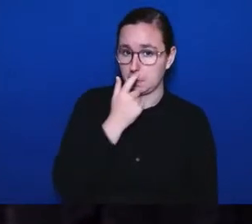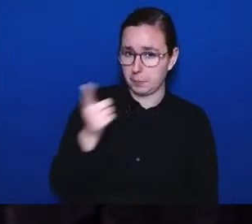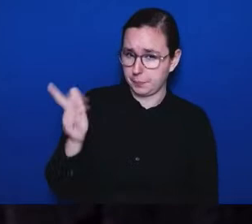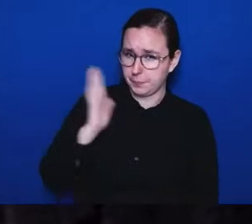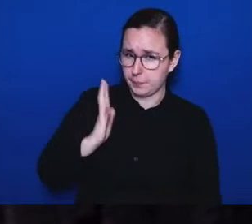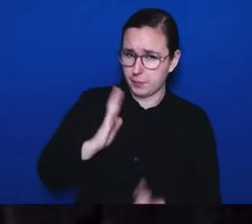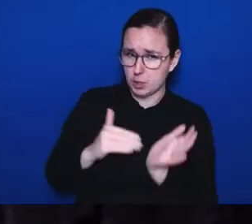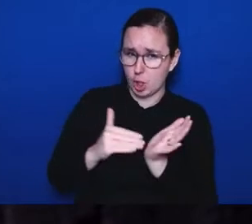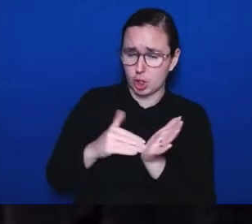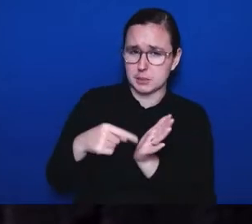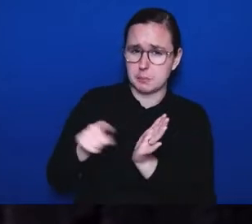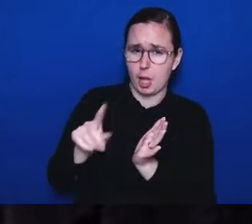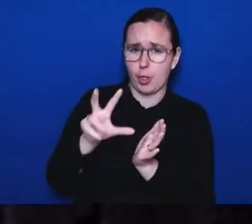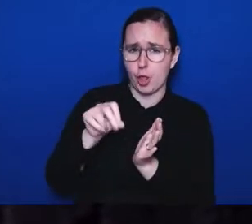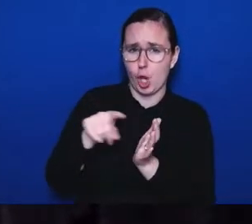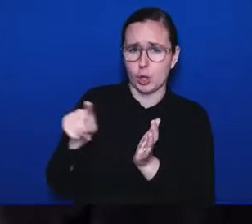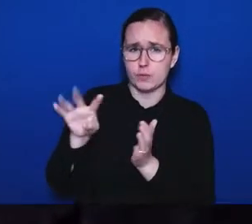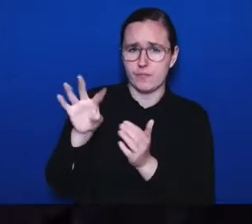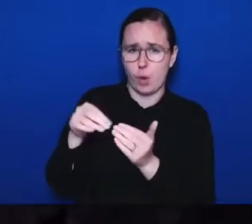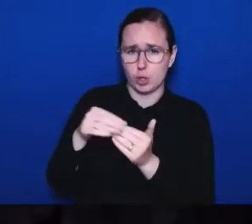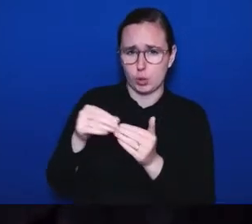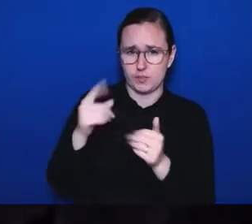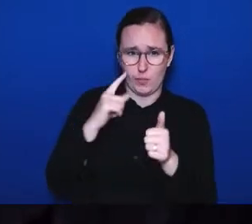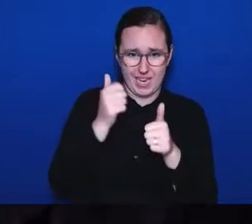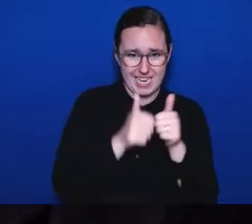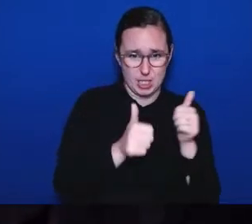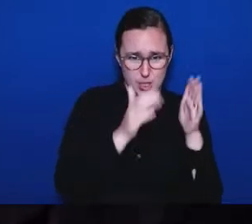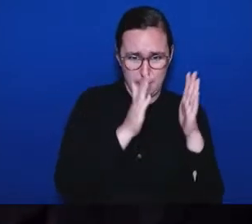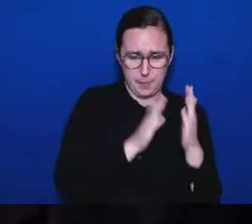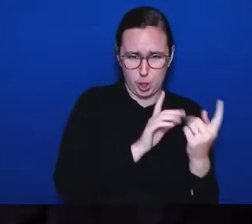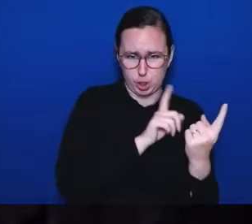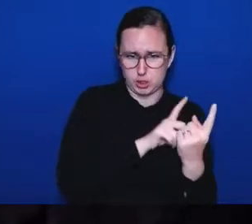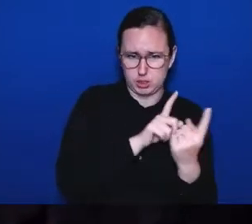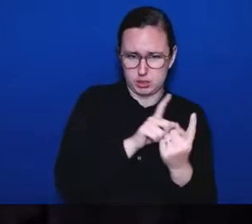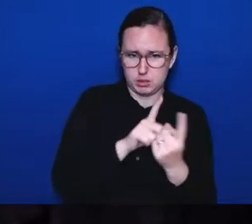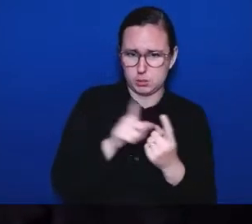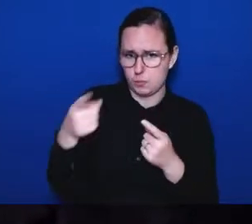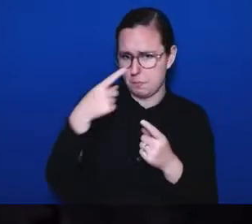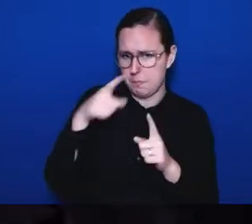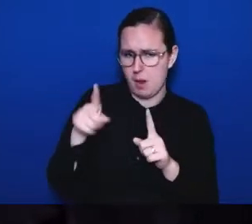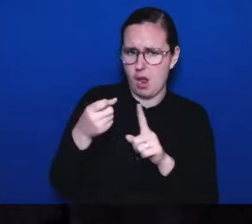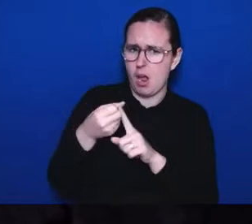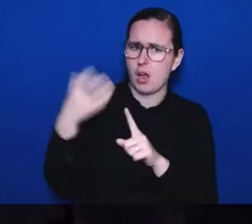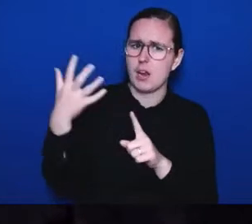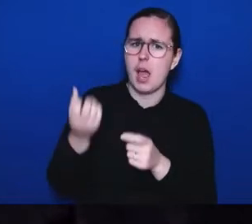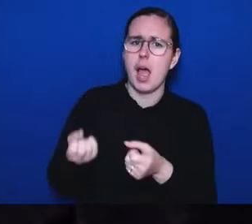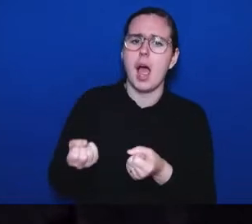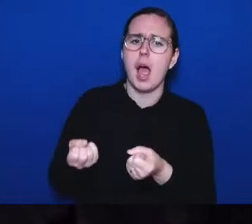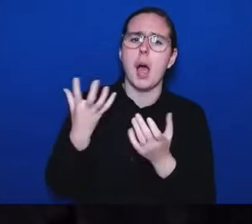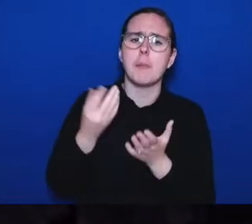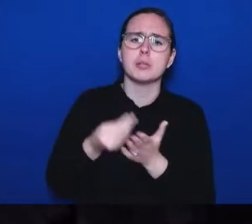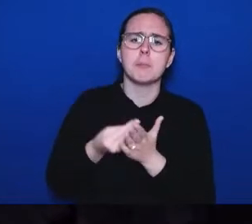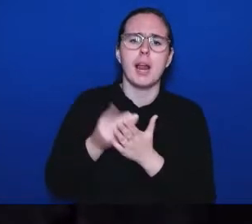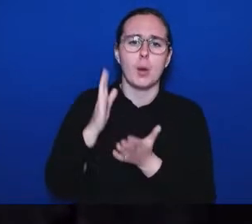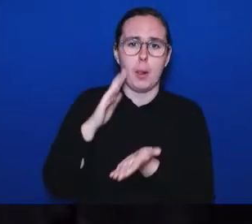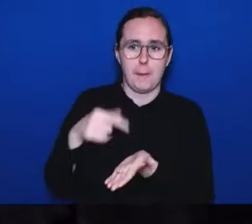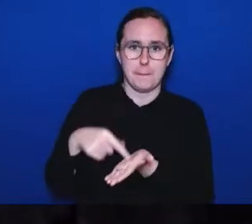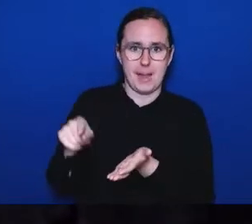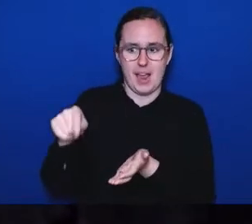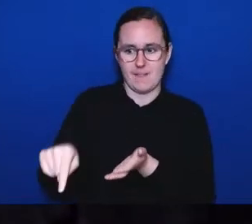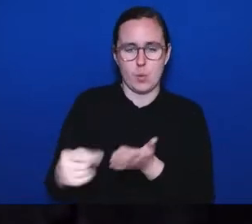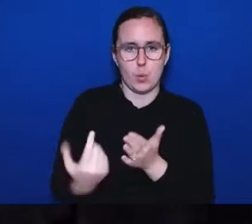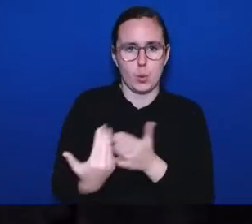Can you help us understand how much they can get now under this new system? So this